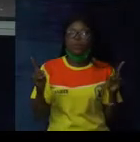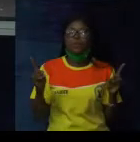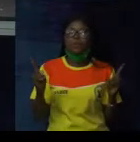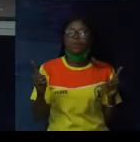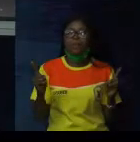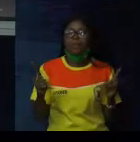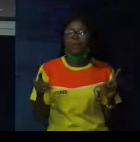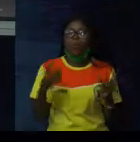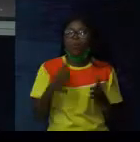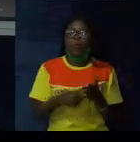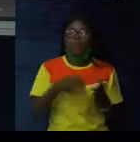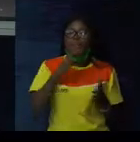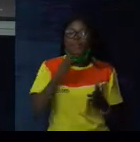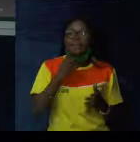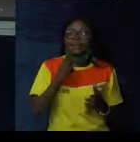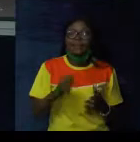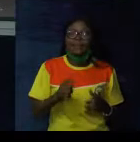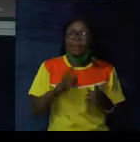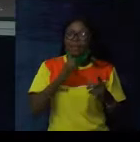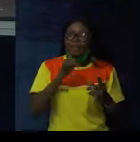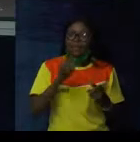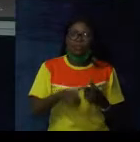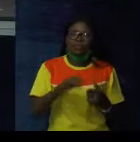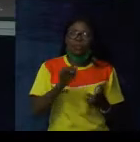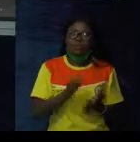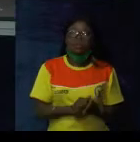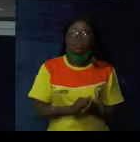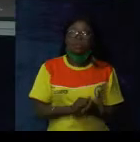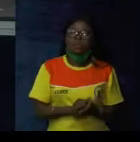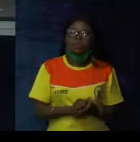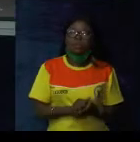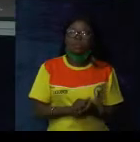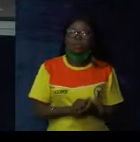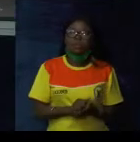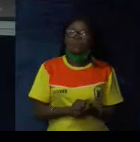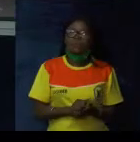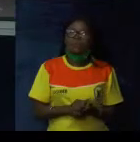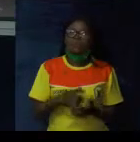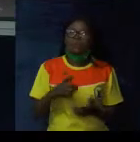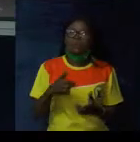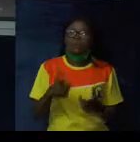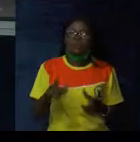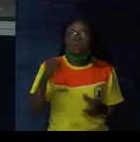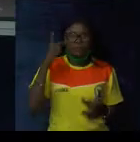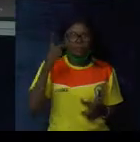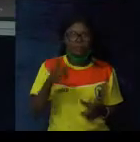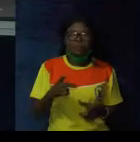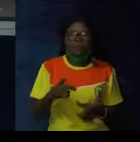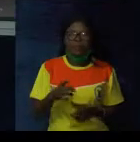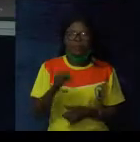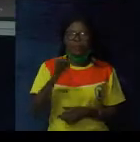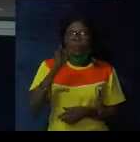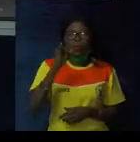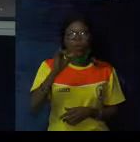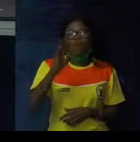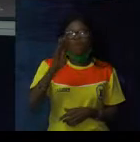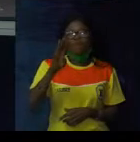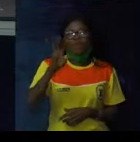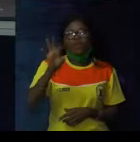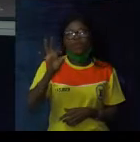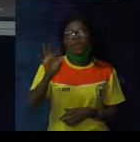All right. So what is the answer to that? Let's